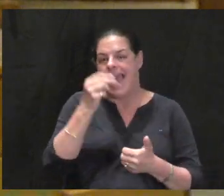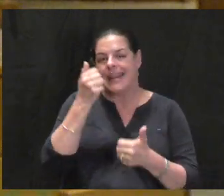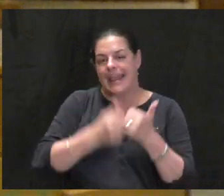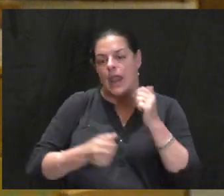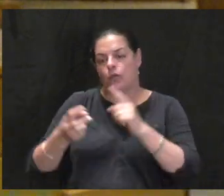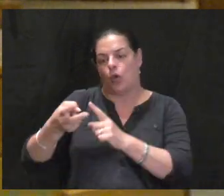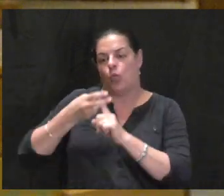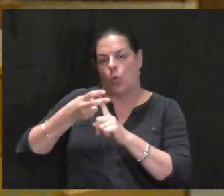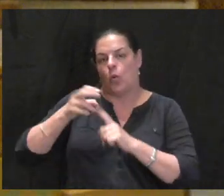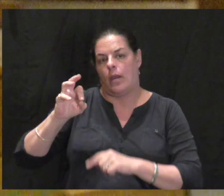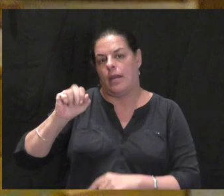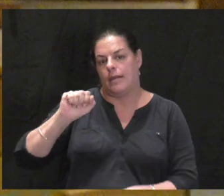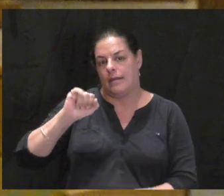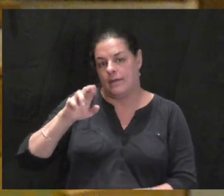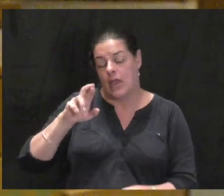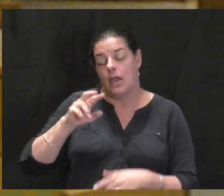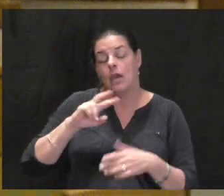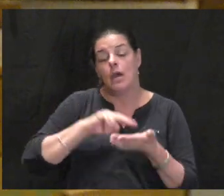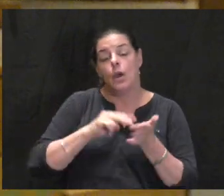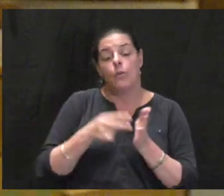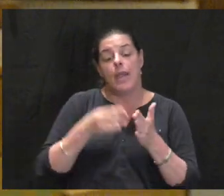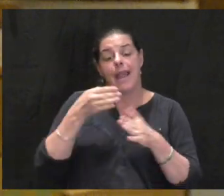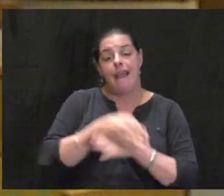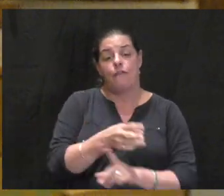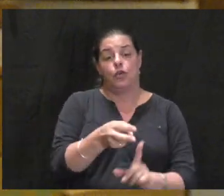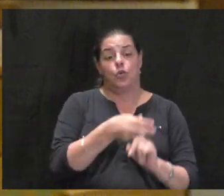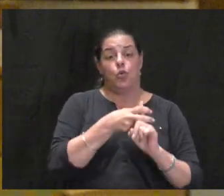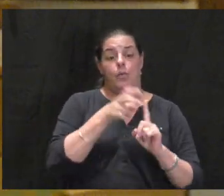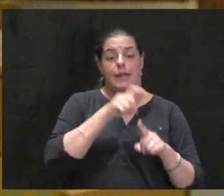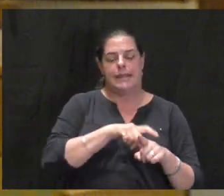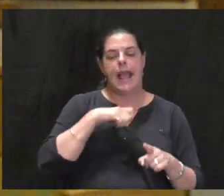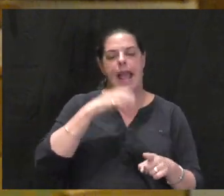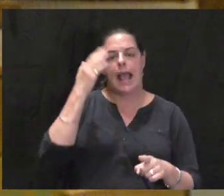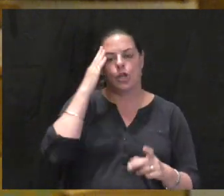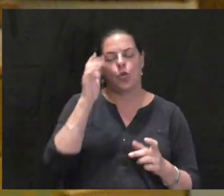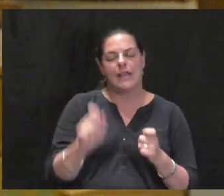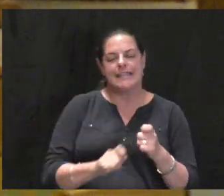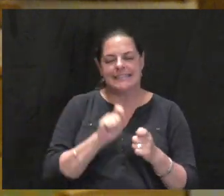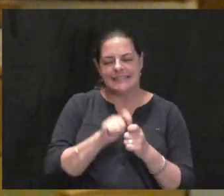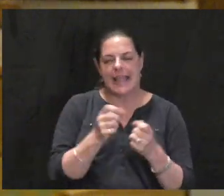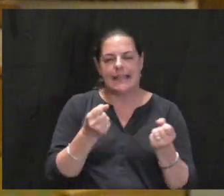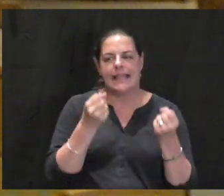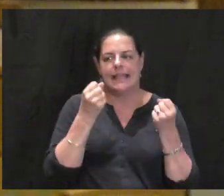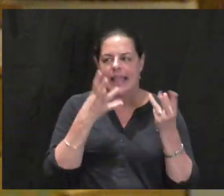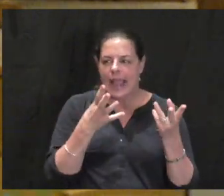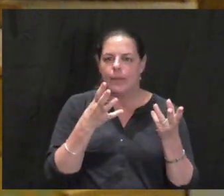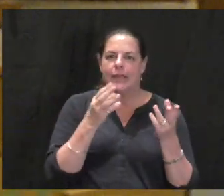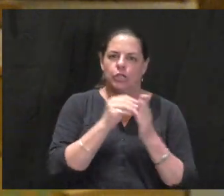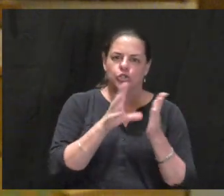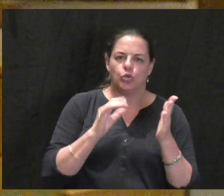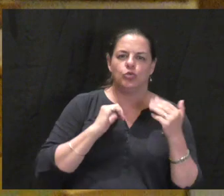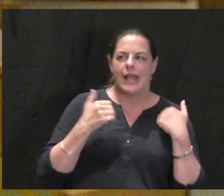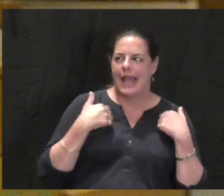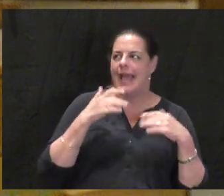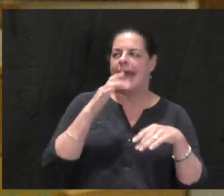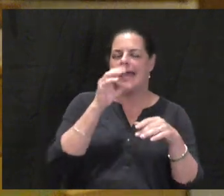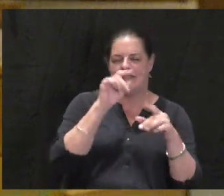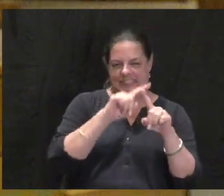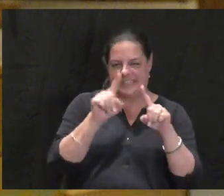region. I knew the demographics, so I asked gender and race or ethnicity. But I also knew what their content